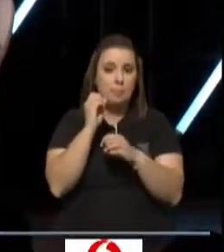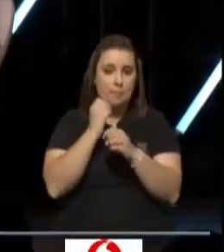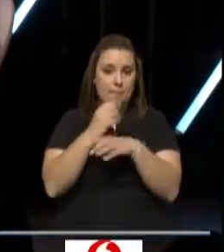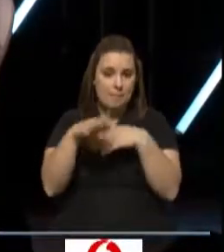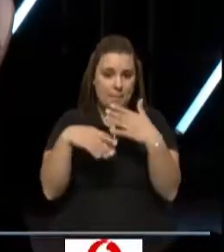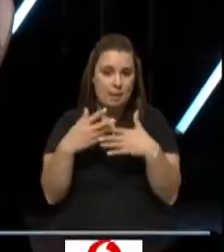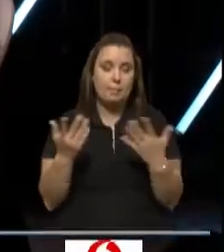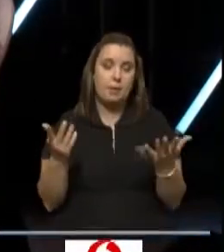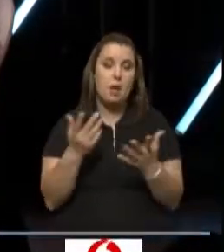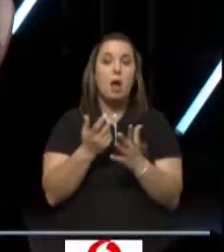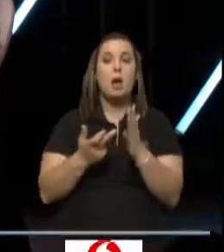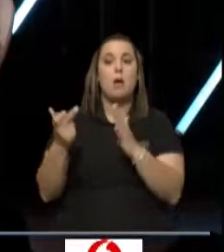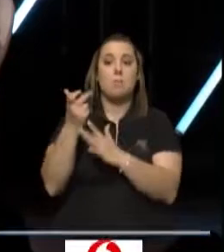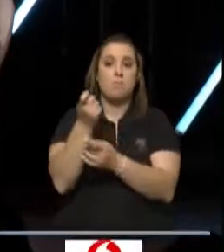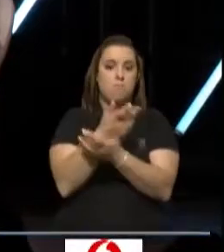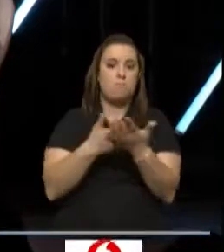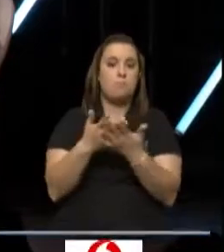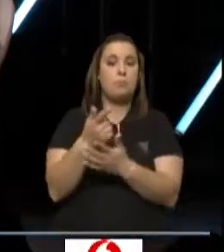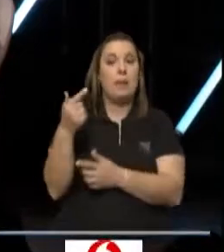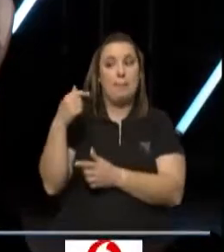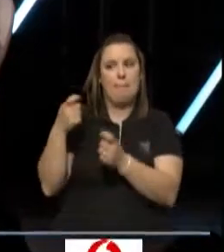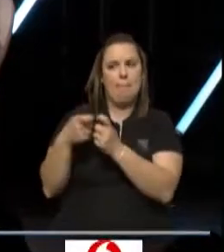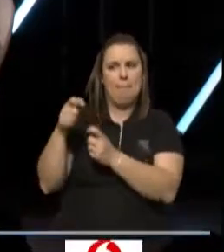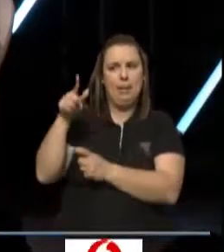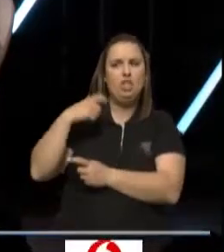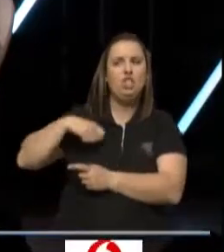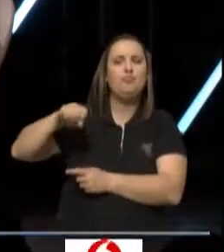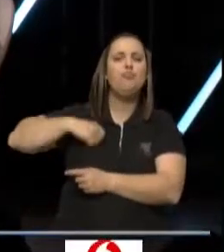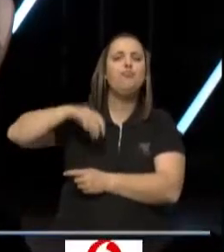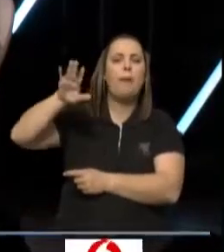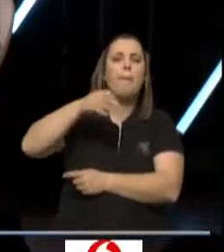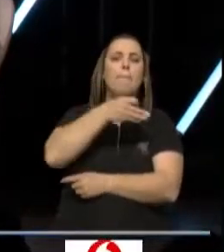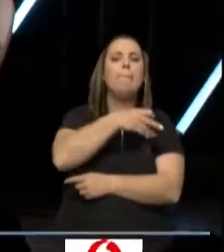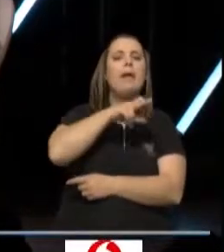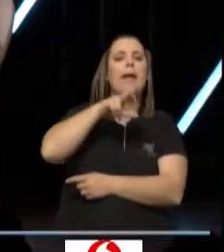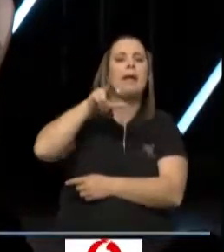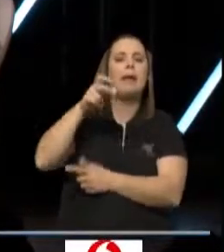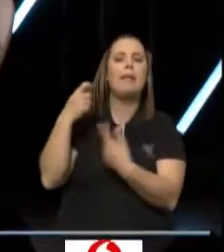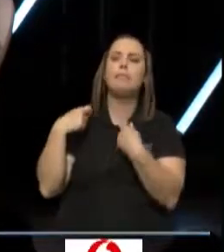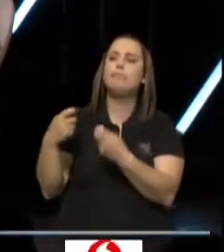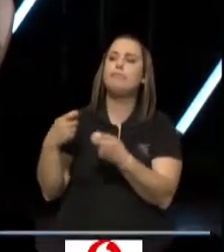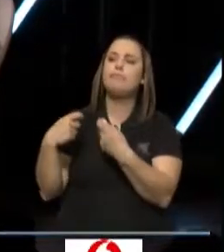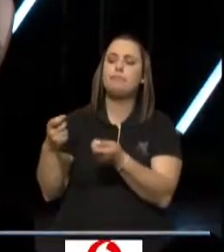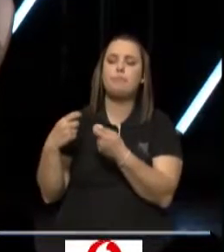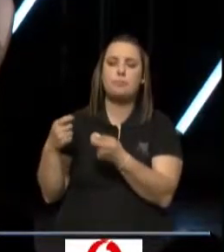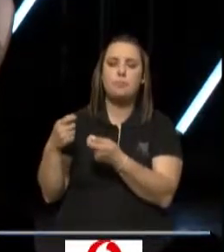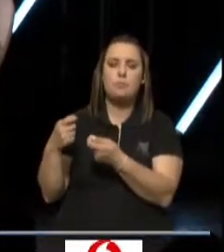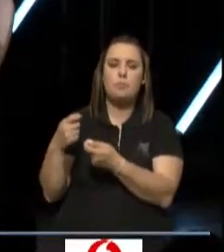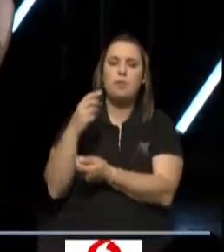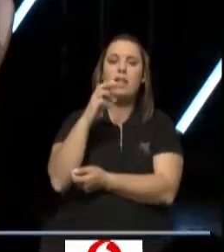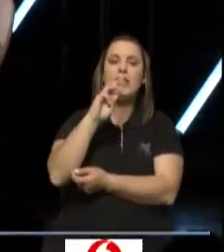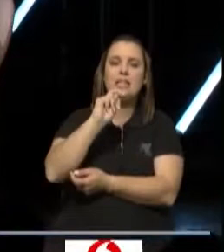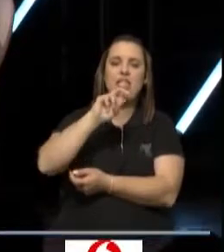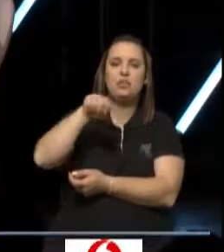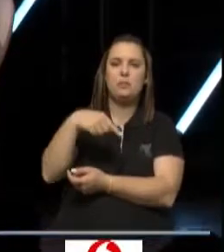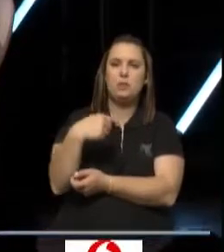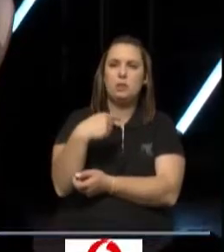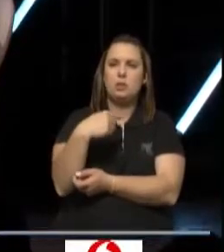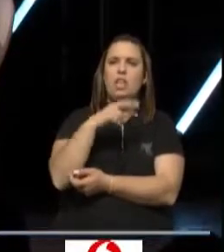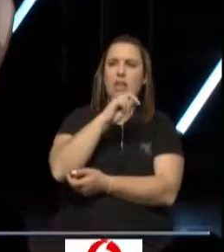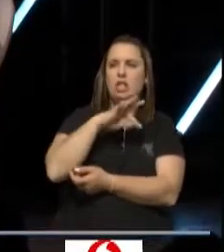European countries are using PRR to recover the economy. In Spain, the PRR